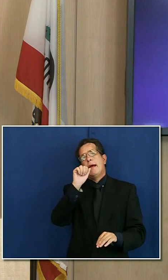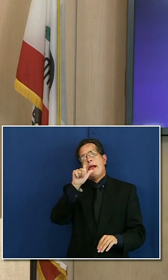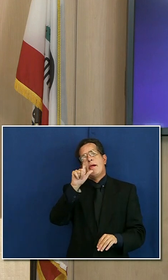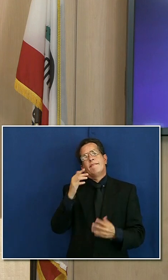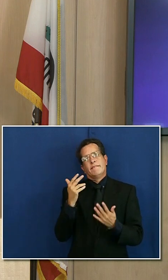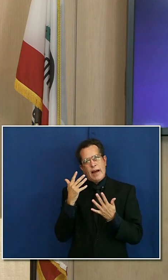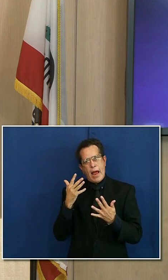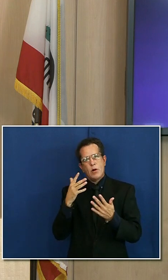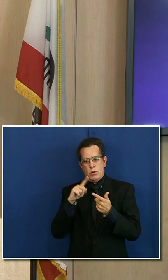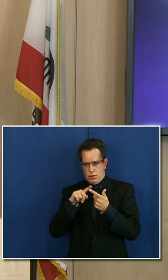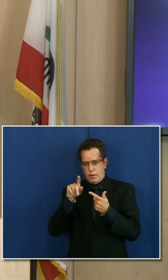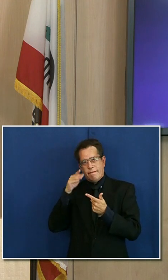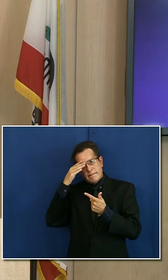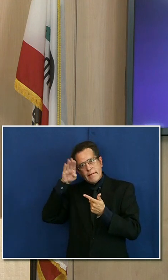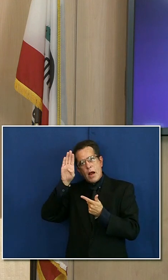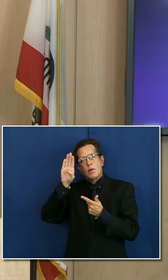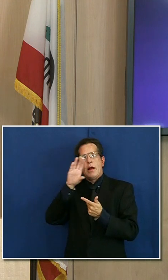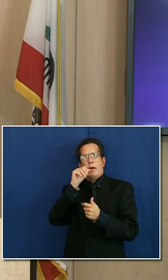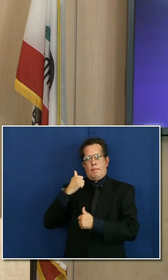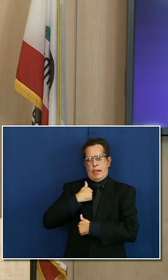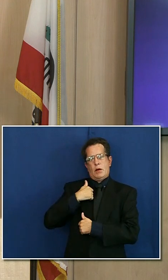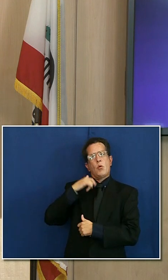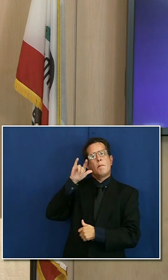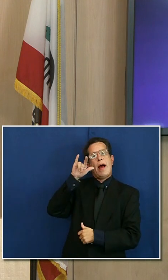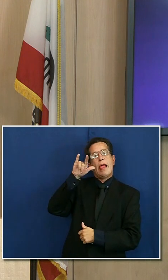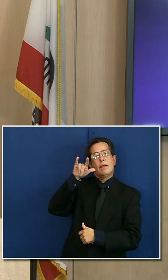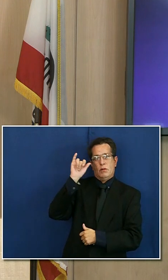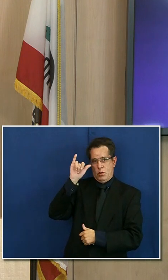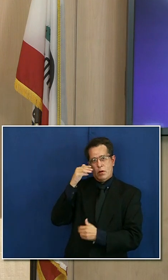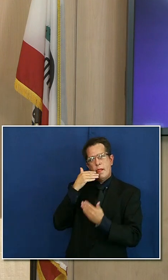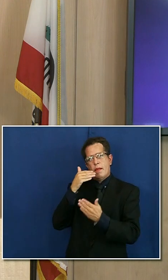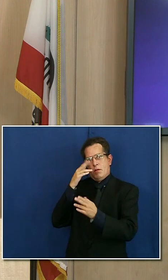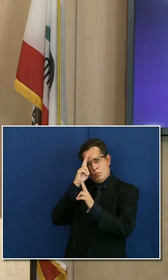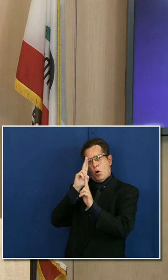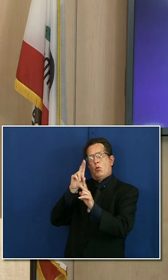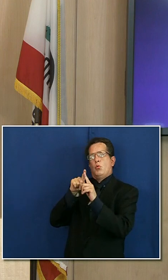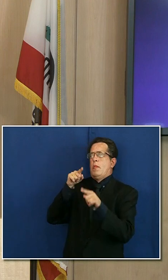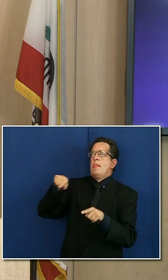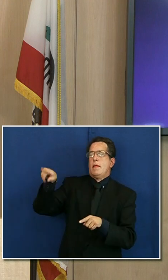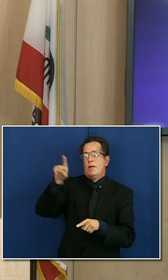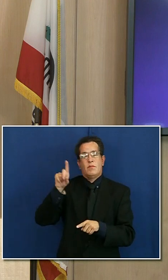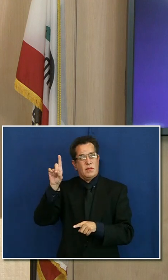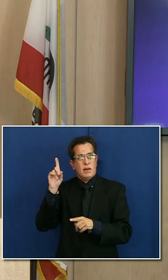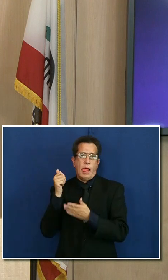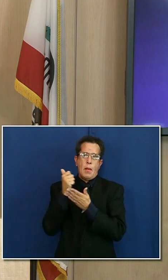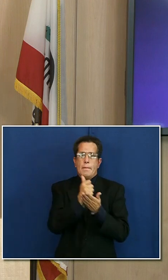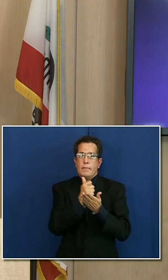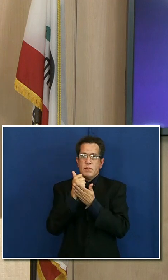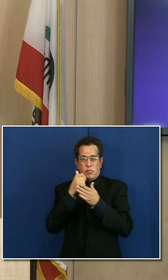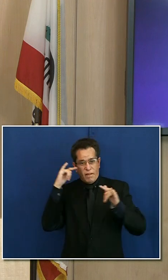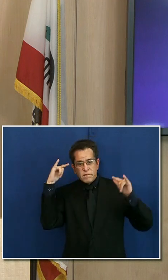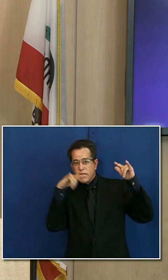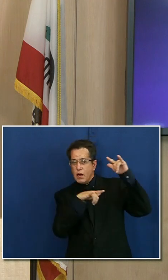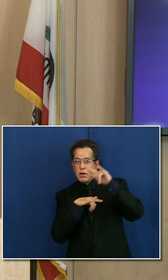local firefighters, and our military pilots who have flown numerous times delivering